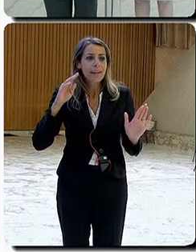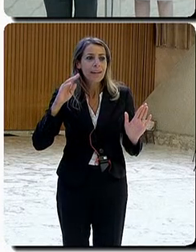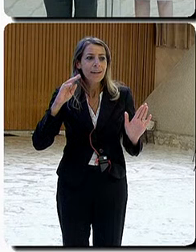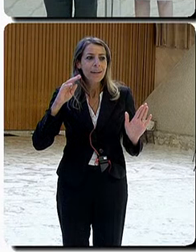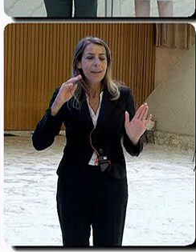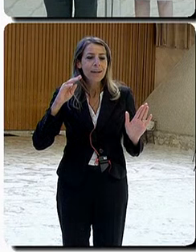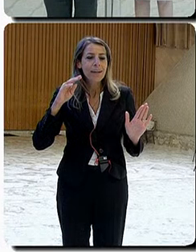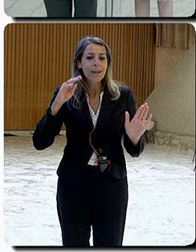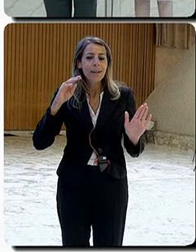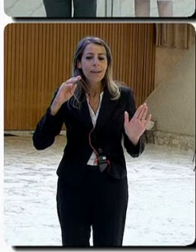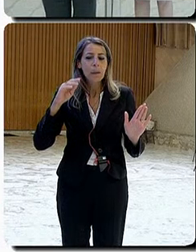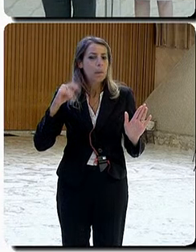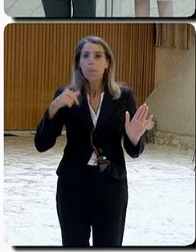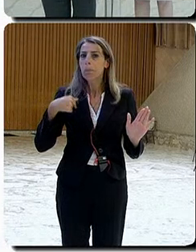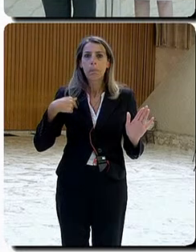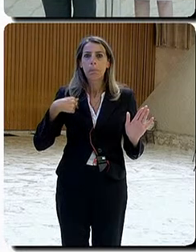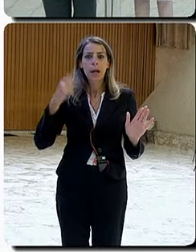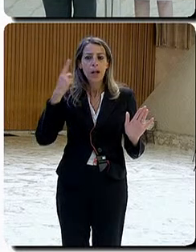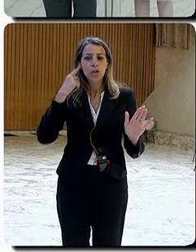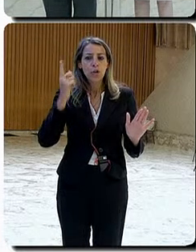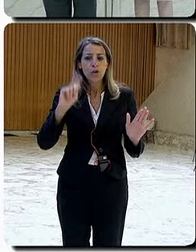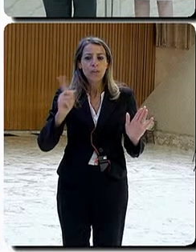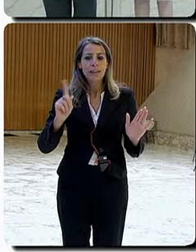I'm not sure we can hear them.